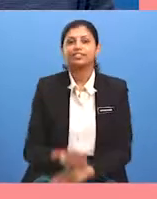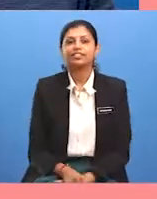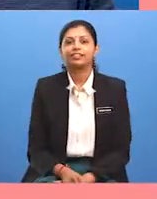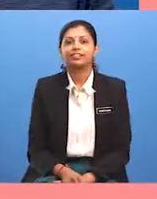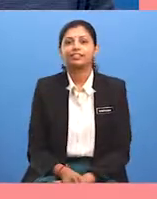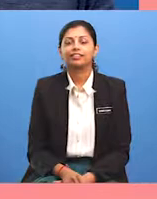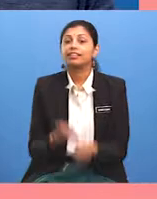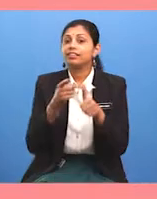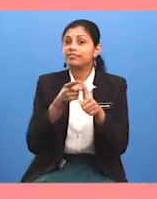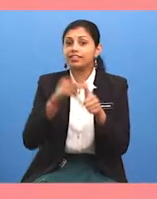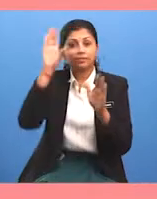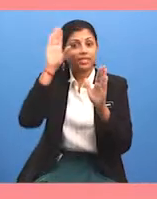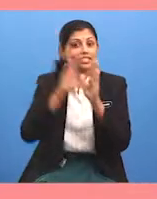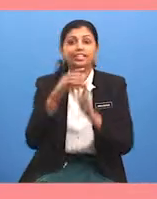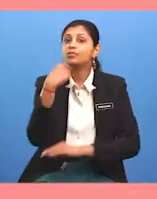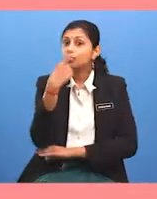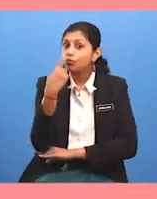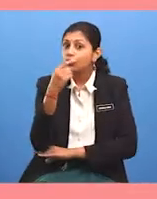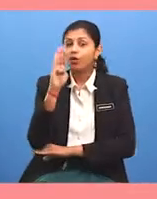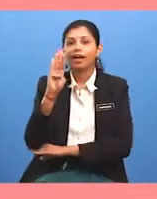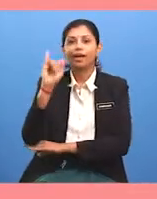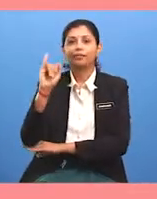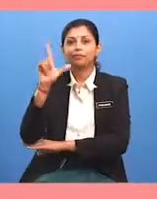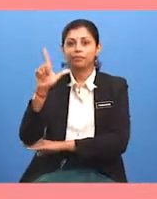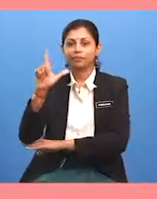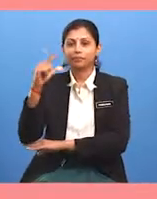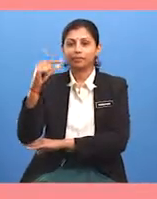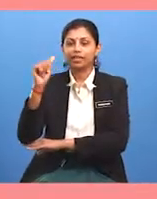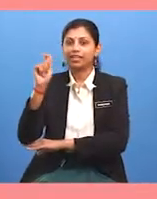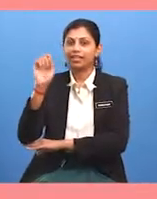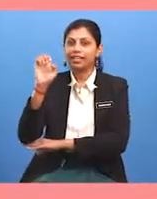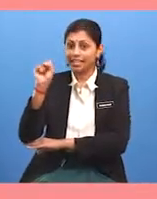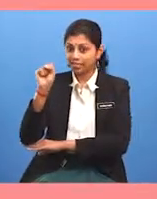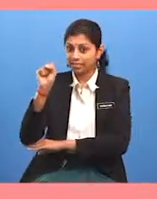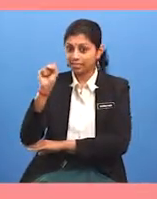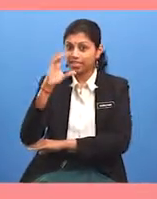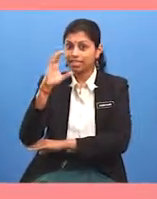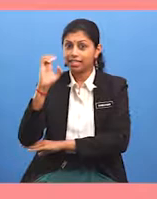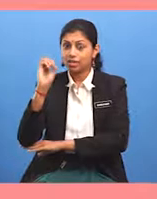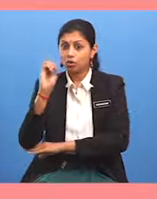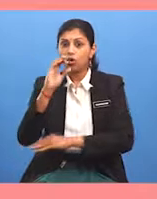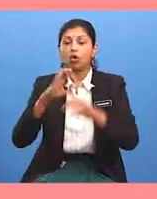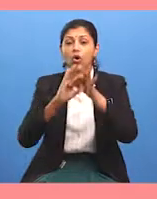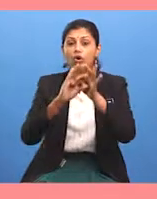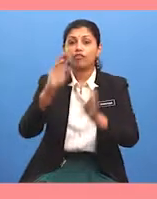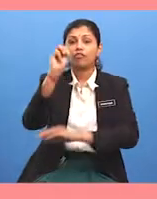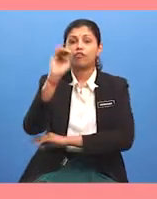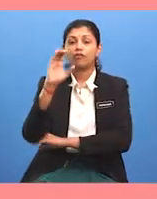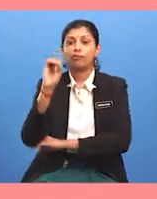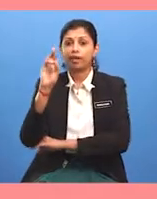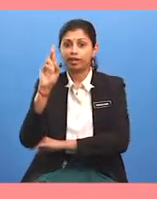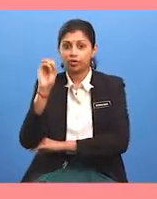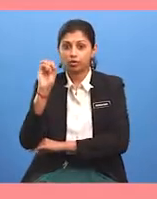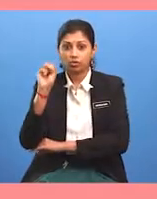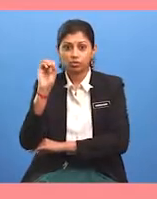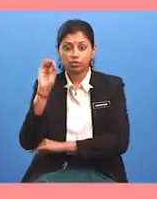is none other than Bill Gates, founder and CEO of Microsoft. The second person is